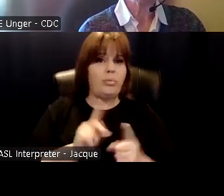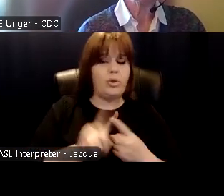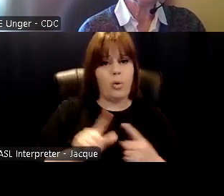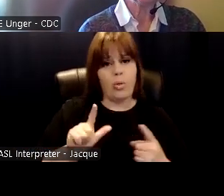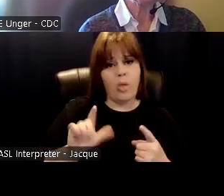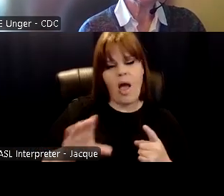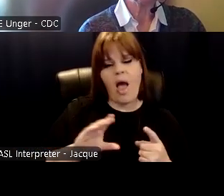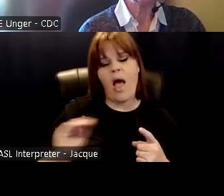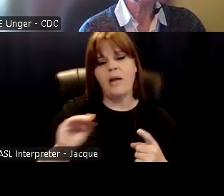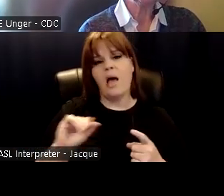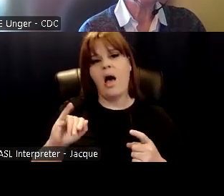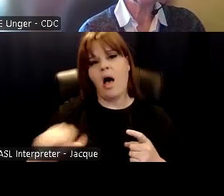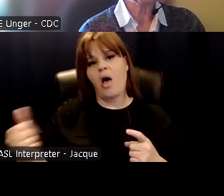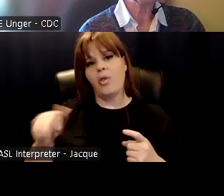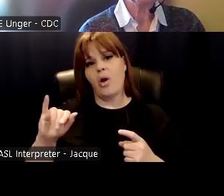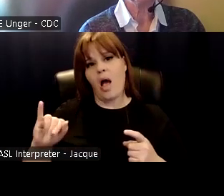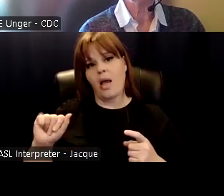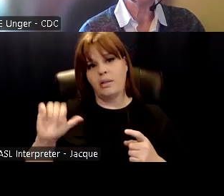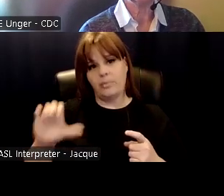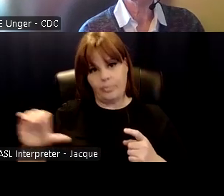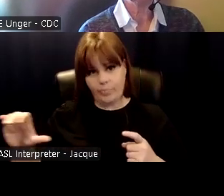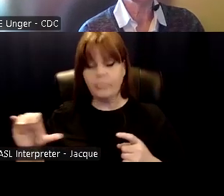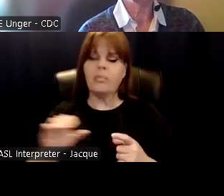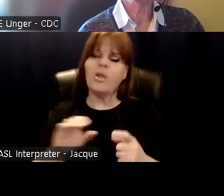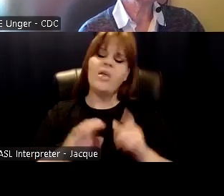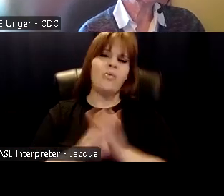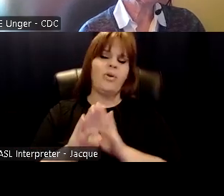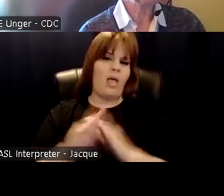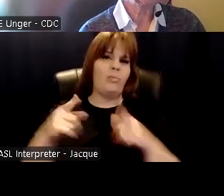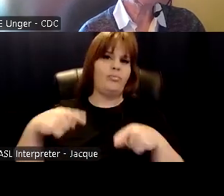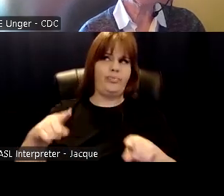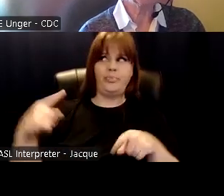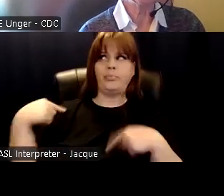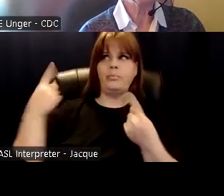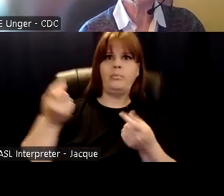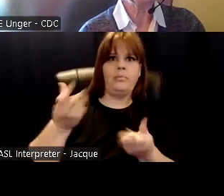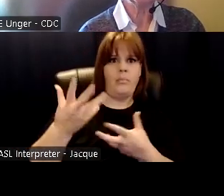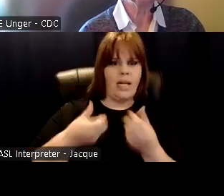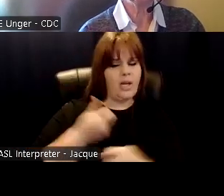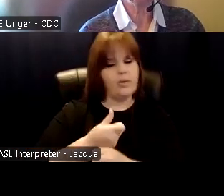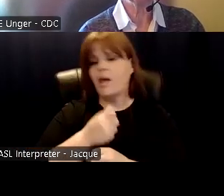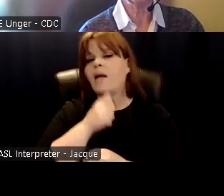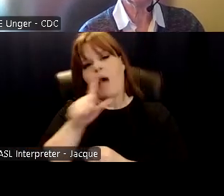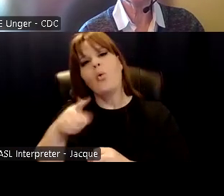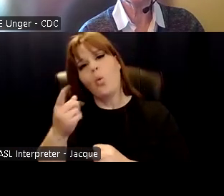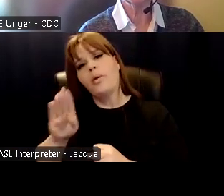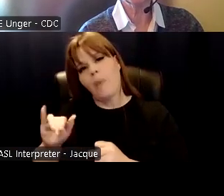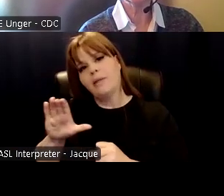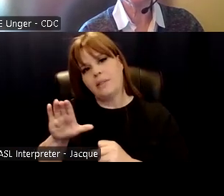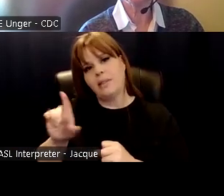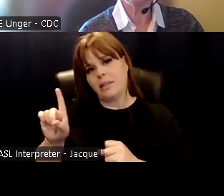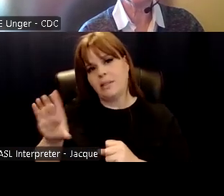These were developed over many years and weren't developed by CDC alone. We had the input of